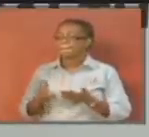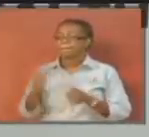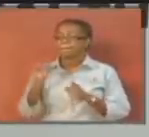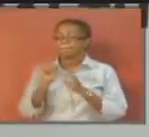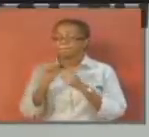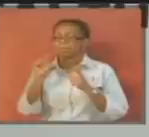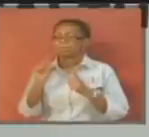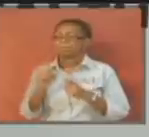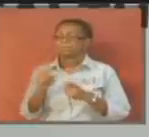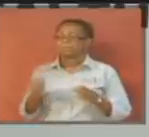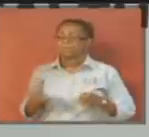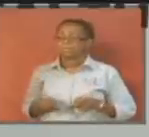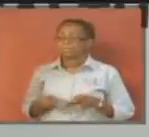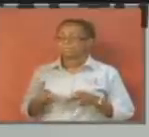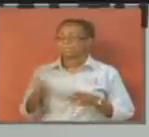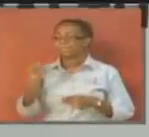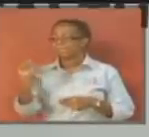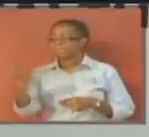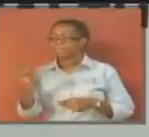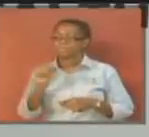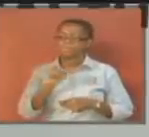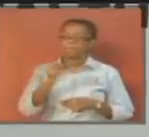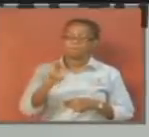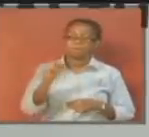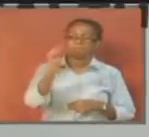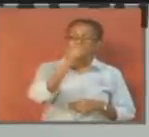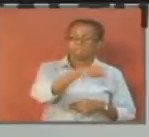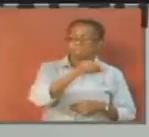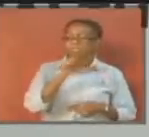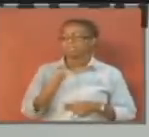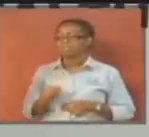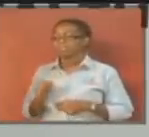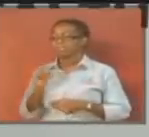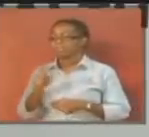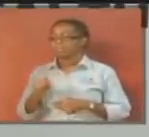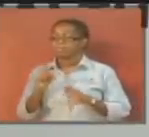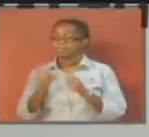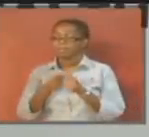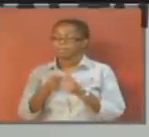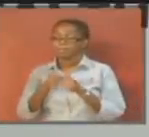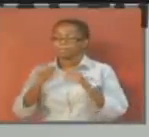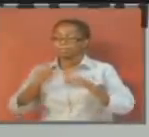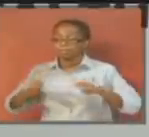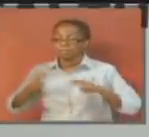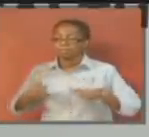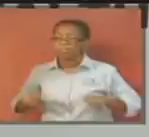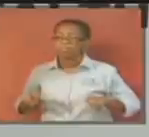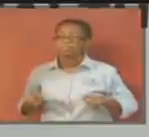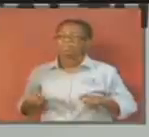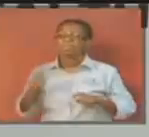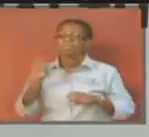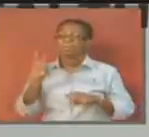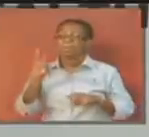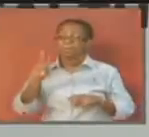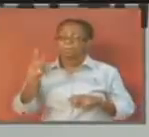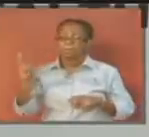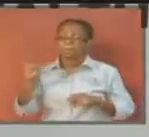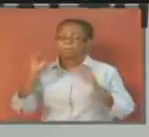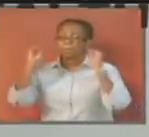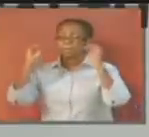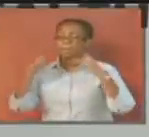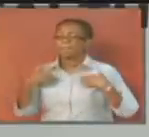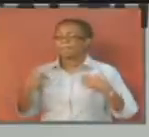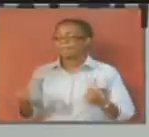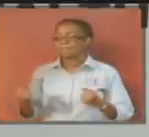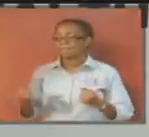media pages of the Ministry of Health and all of the regional health authorities for further information.